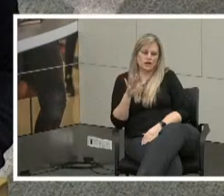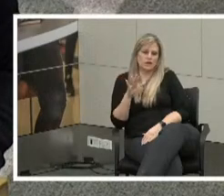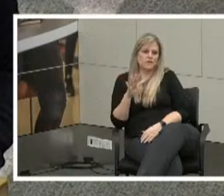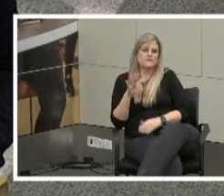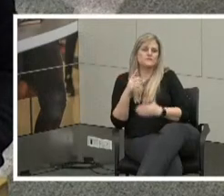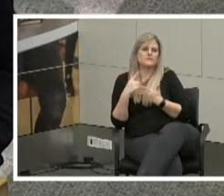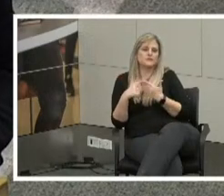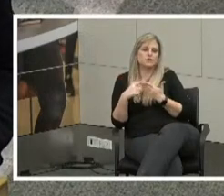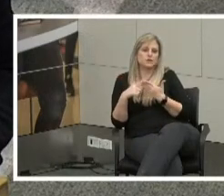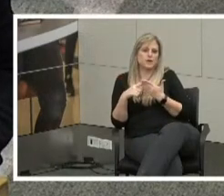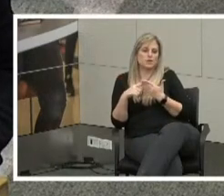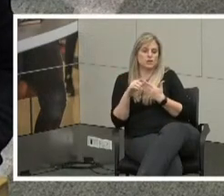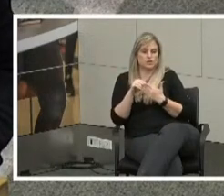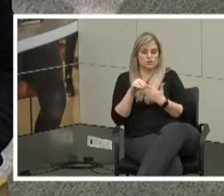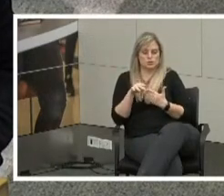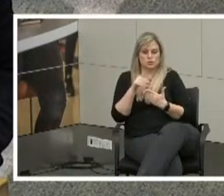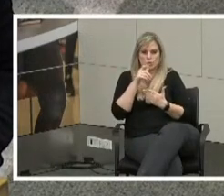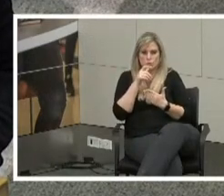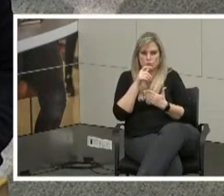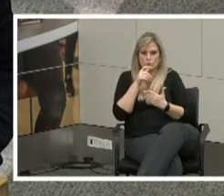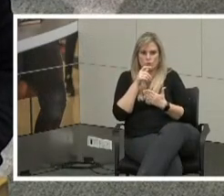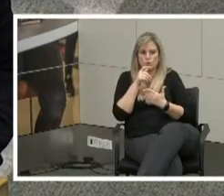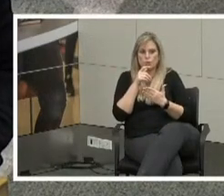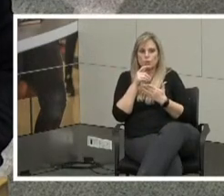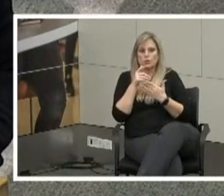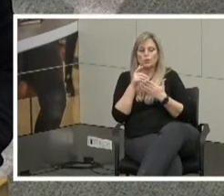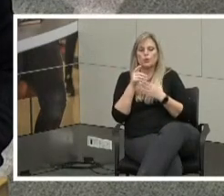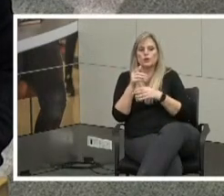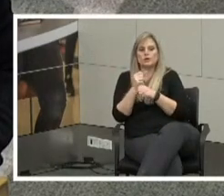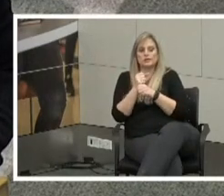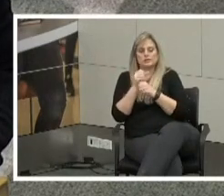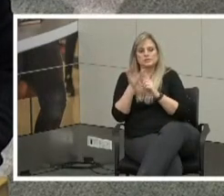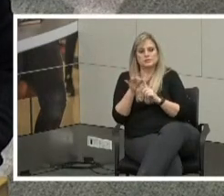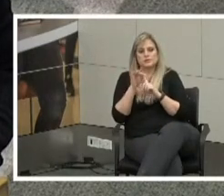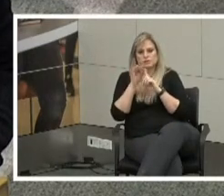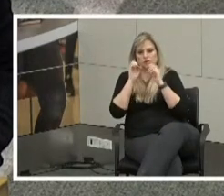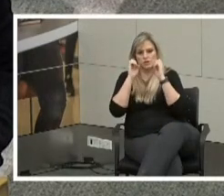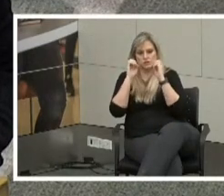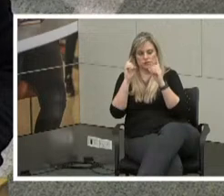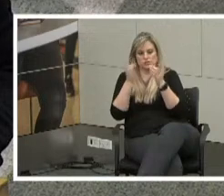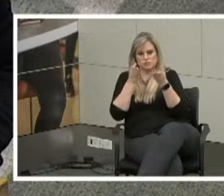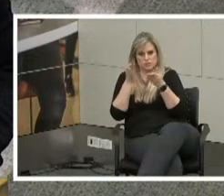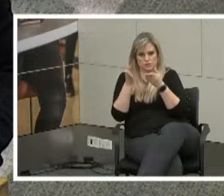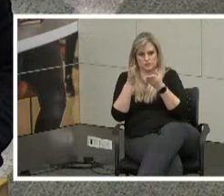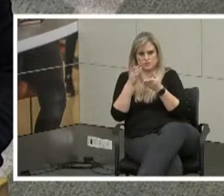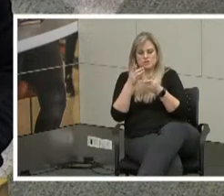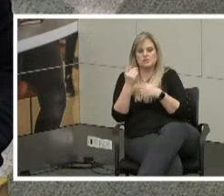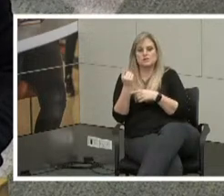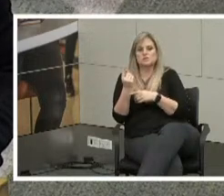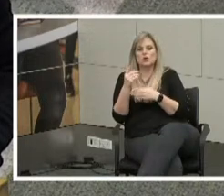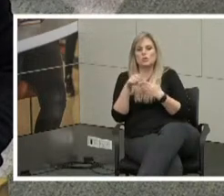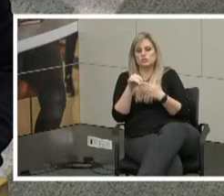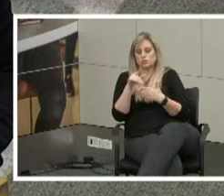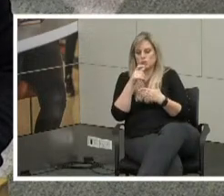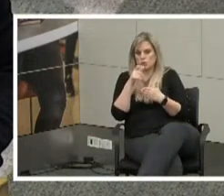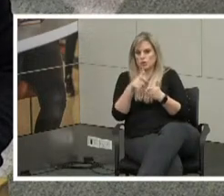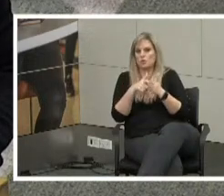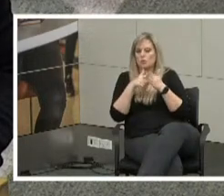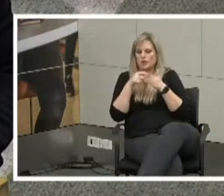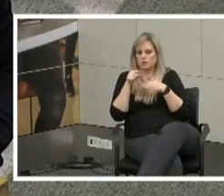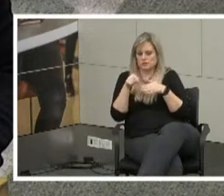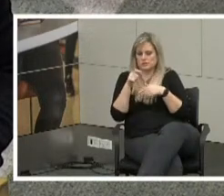talk about a student who was served under special education services who requires special education